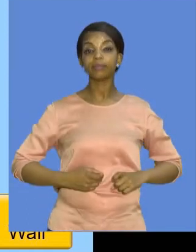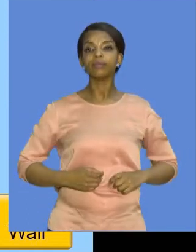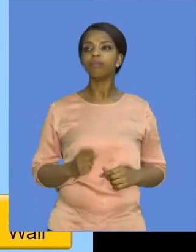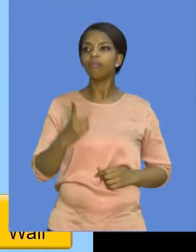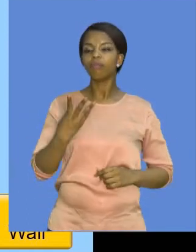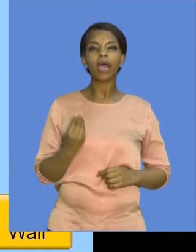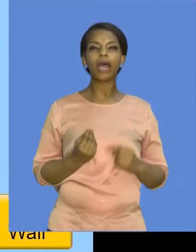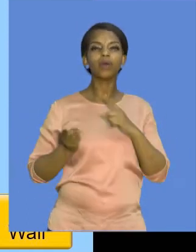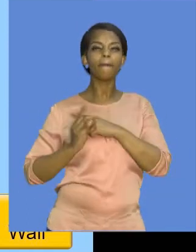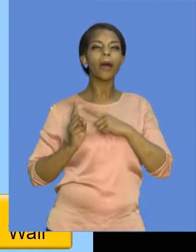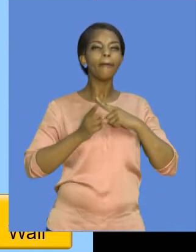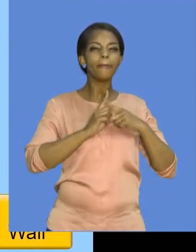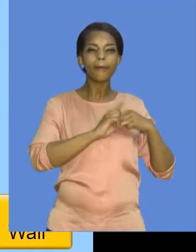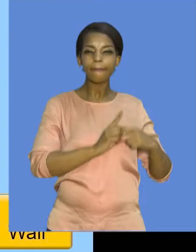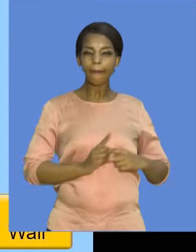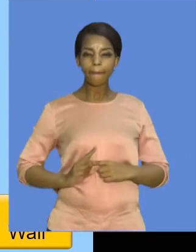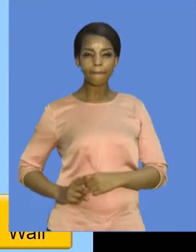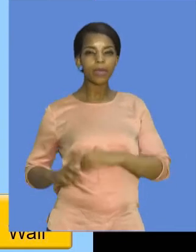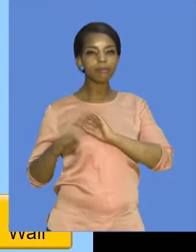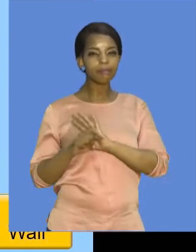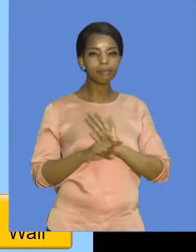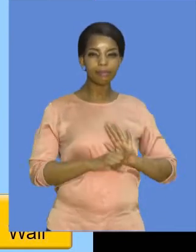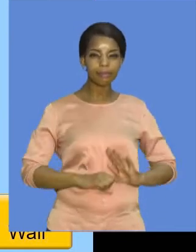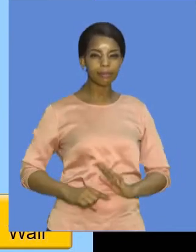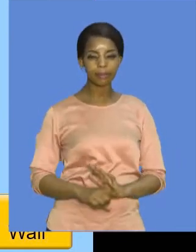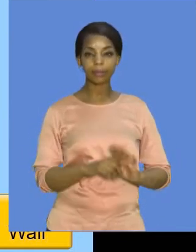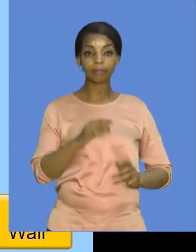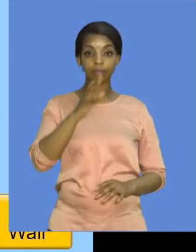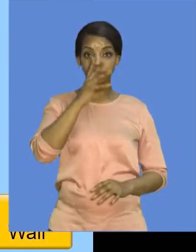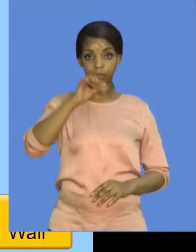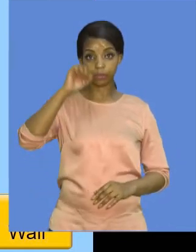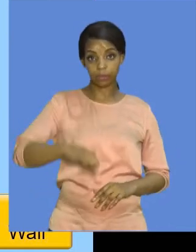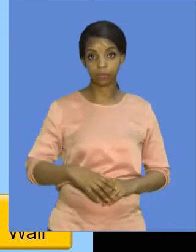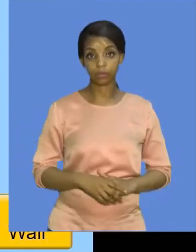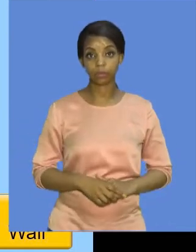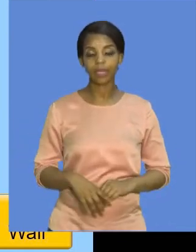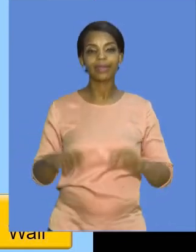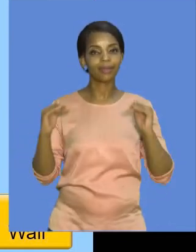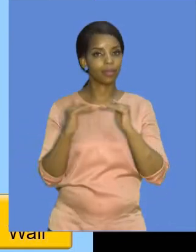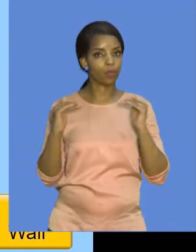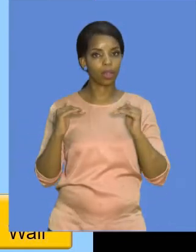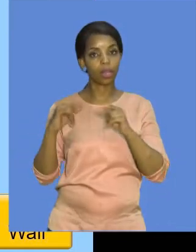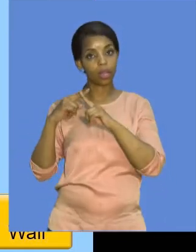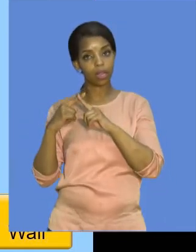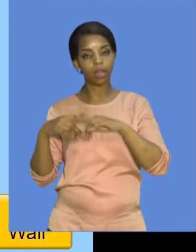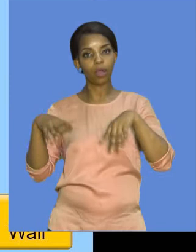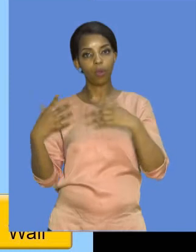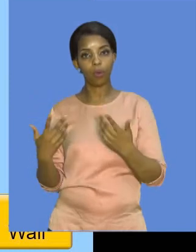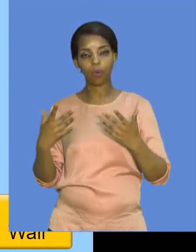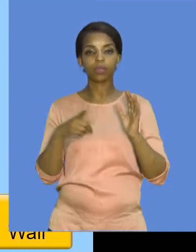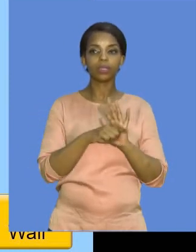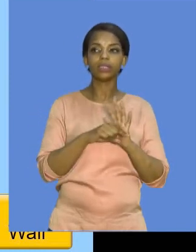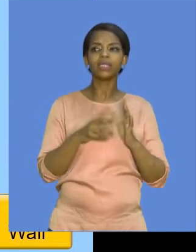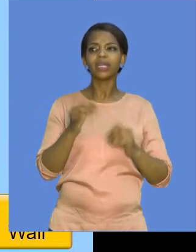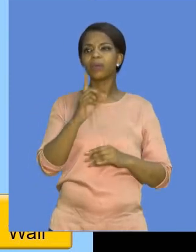millions and millions of them. Now, the number of positives, again, is equals to number of negatives. So what happens if we rub these